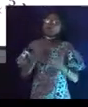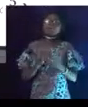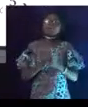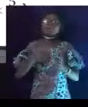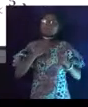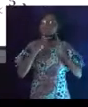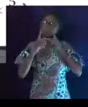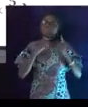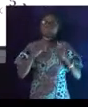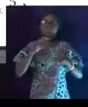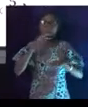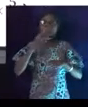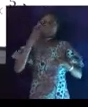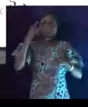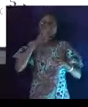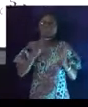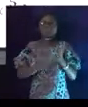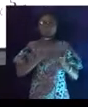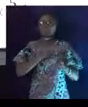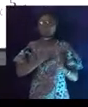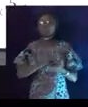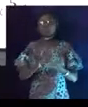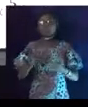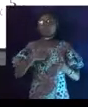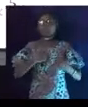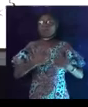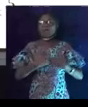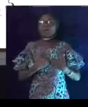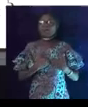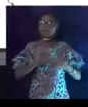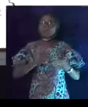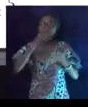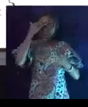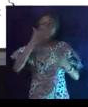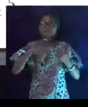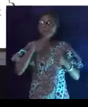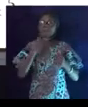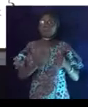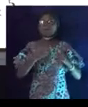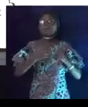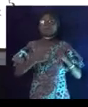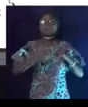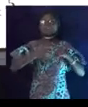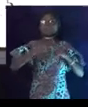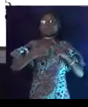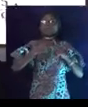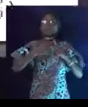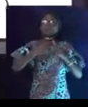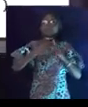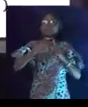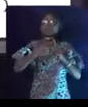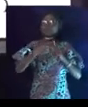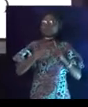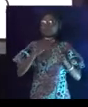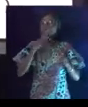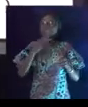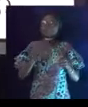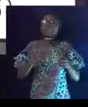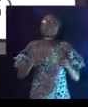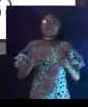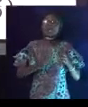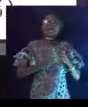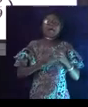Celsius. So I've gotten a number here, my friend, which means that 68 degrees Fahrenheit is 20 degrees Celsius. I'm sure that is what